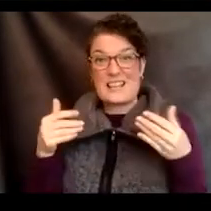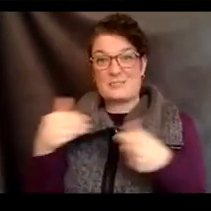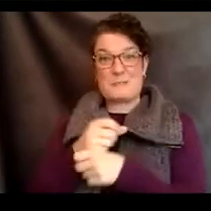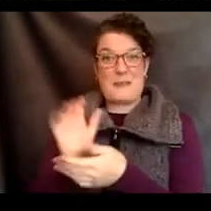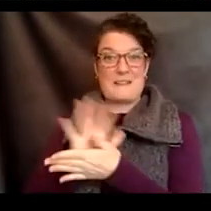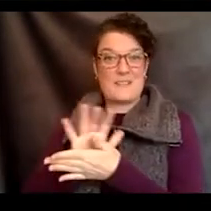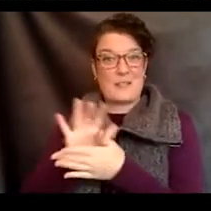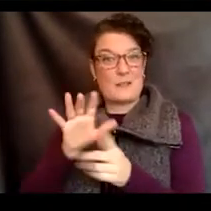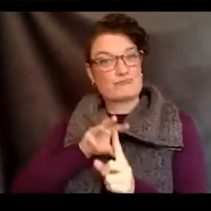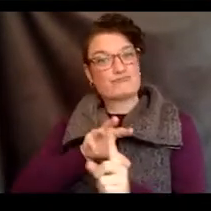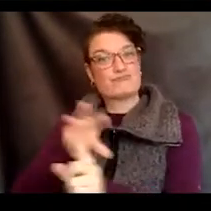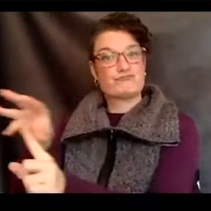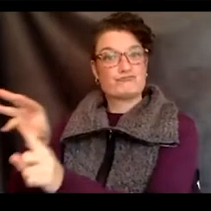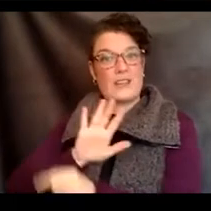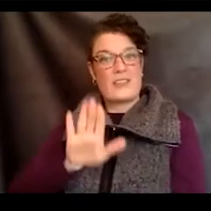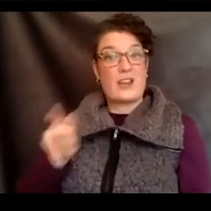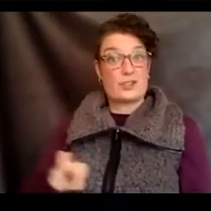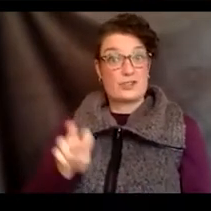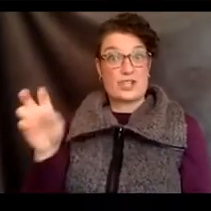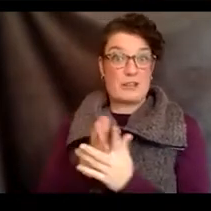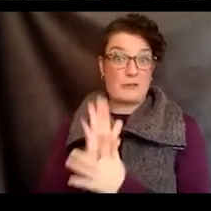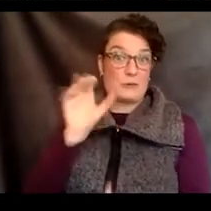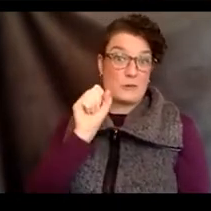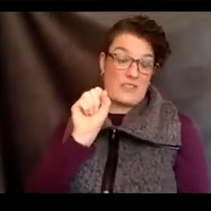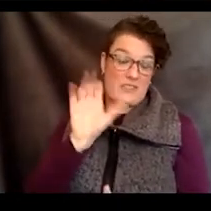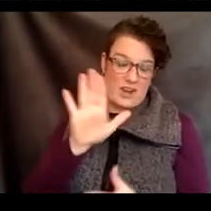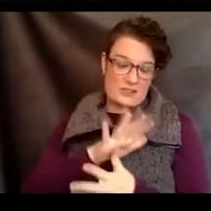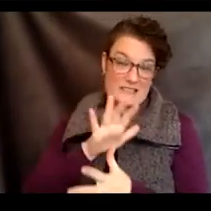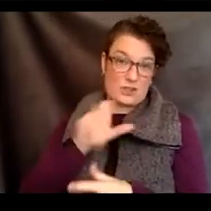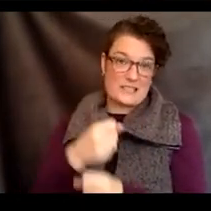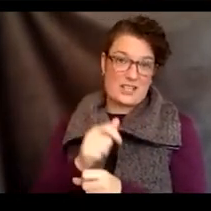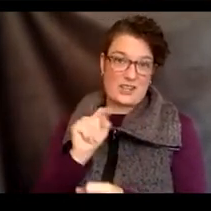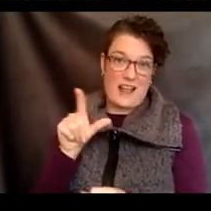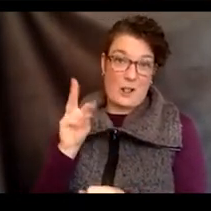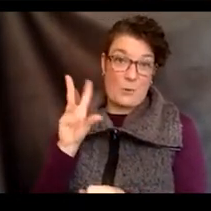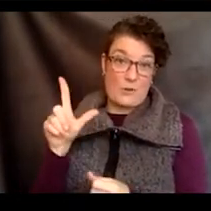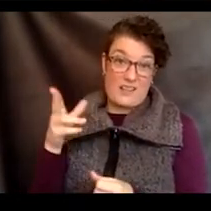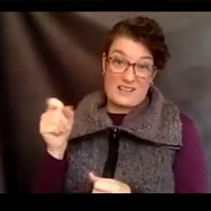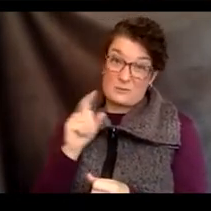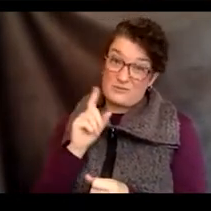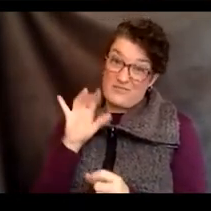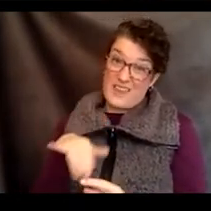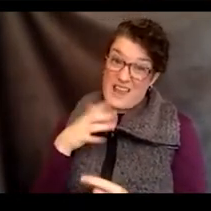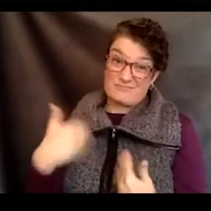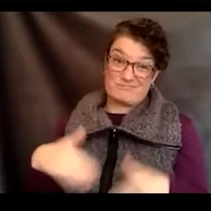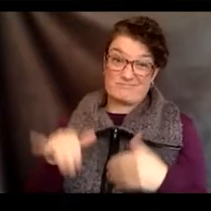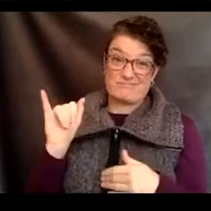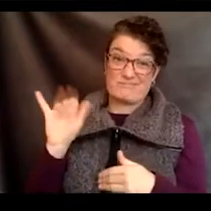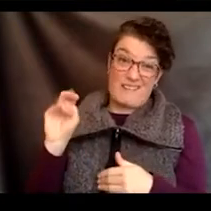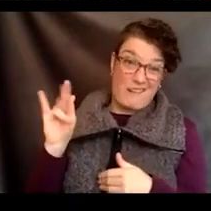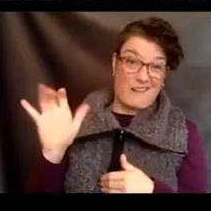followed their journey through their senior year at Lowell High School, which of course, as you know, is a pretty iconic San Francisco